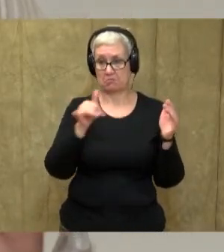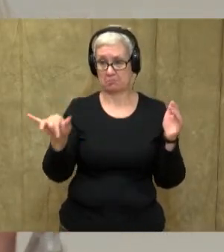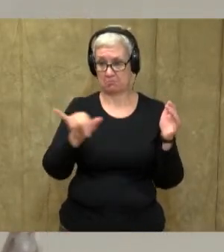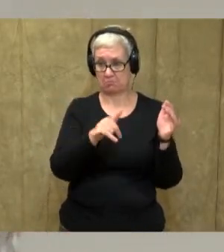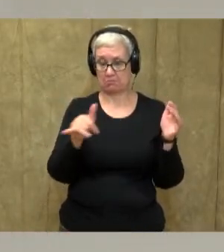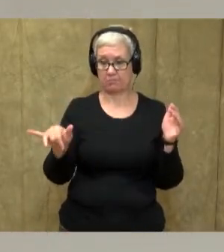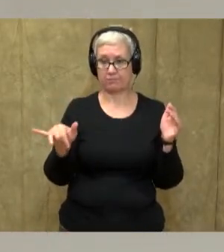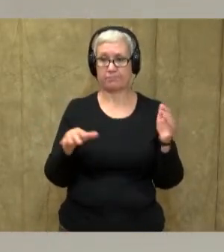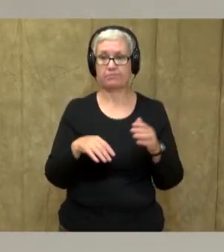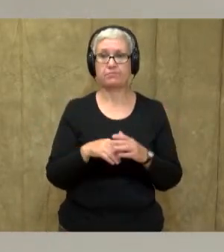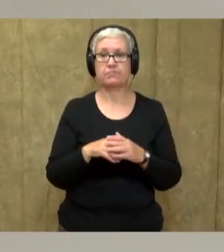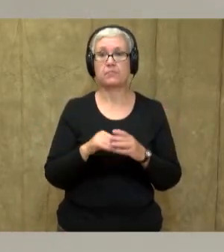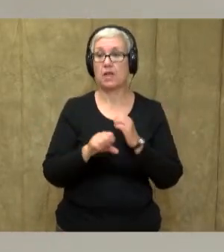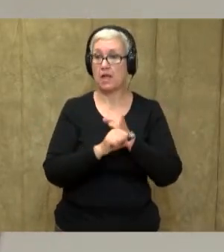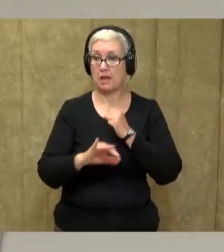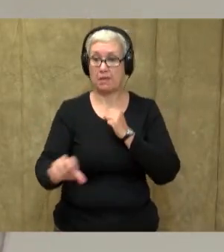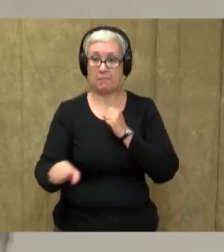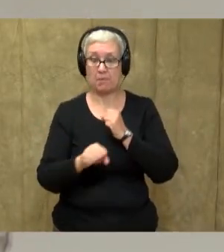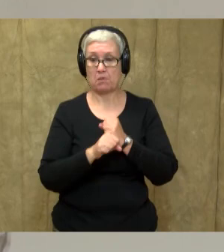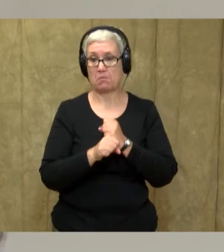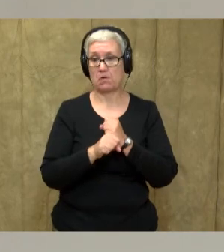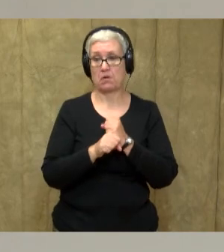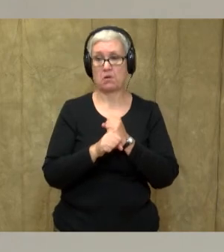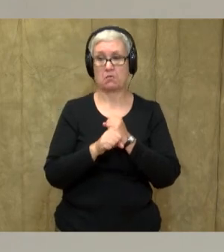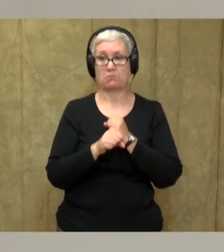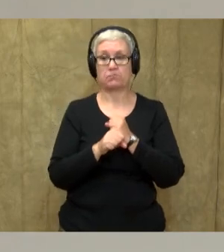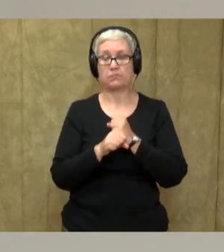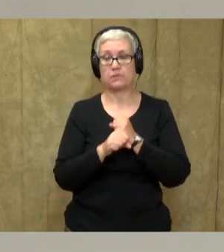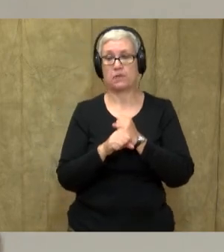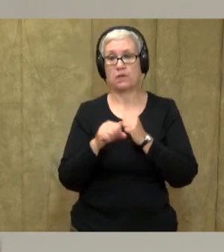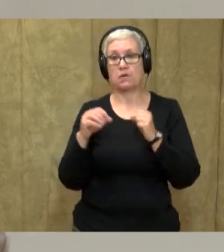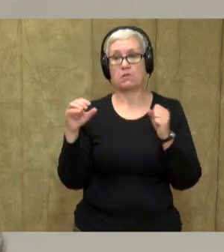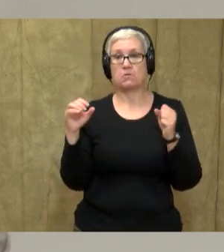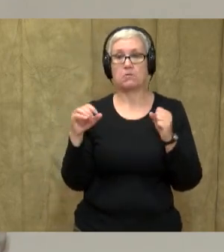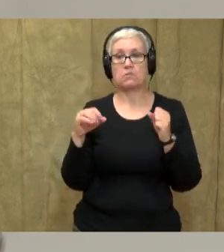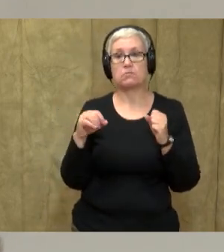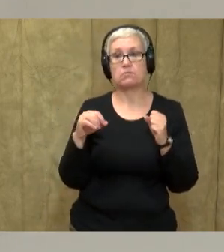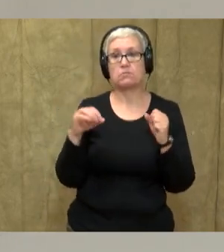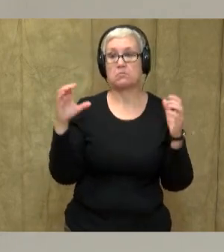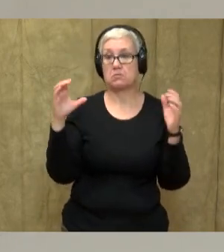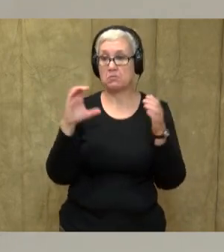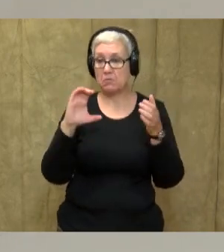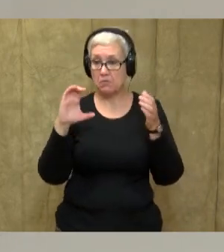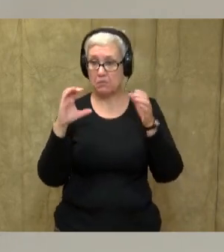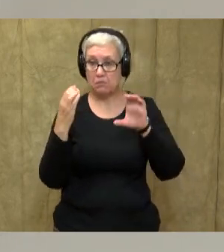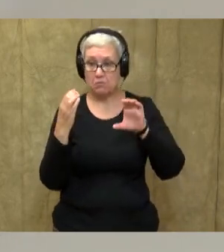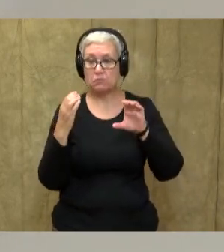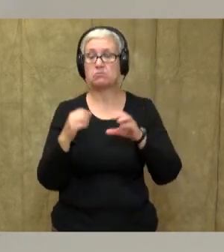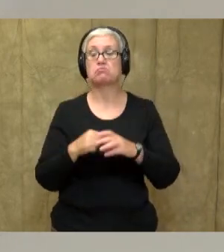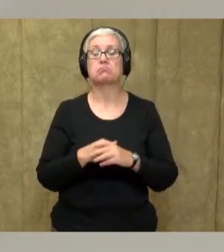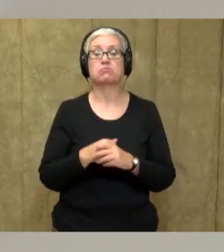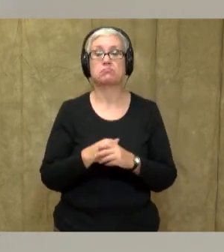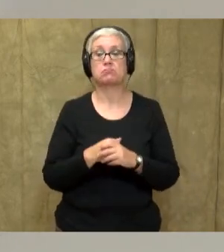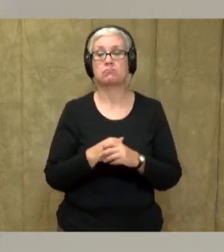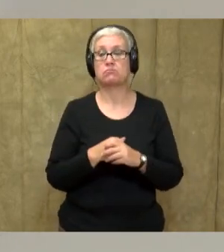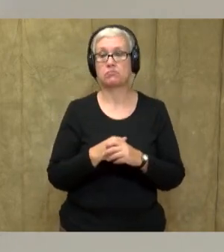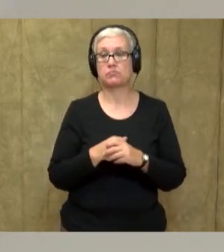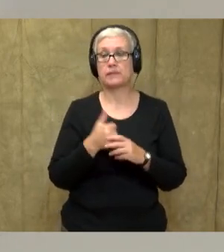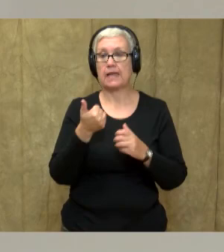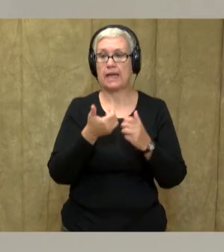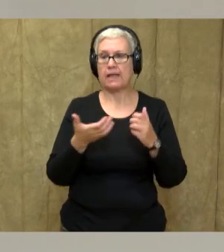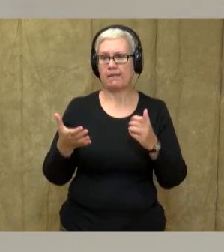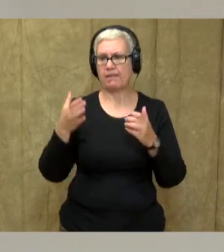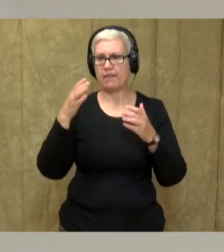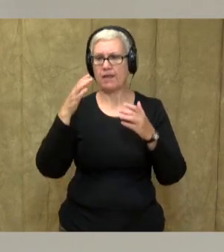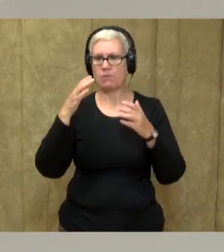imagery, allusion, anything like that brings those pictures to life. Think